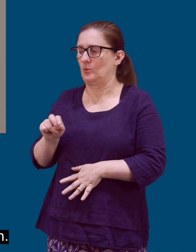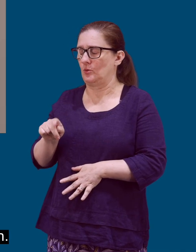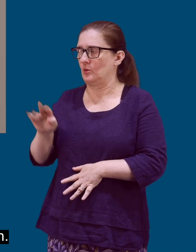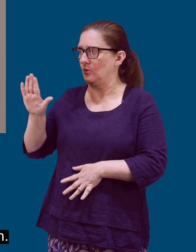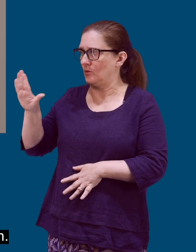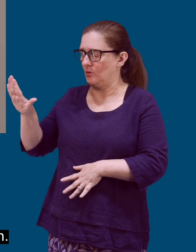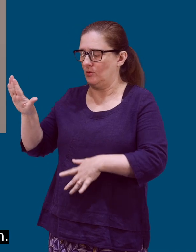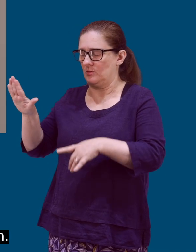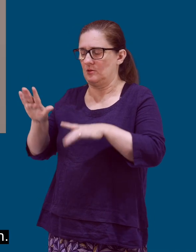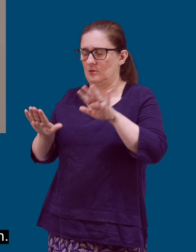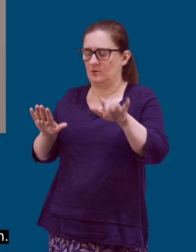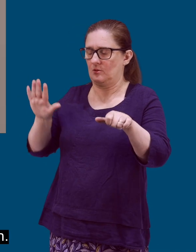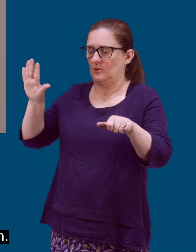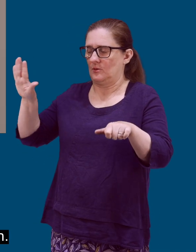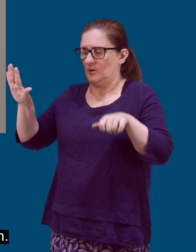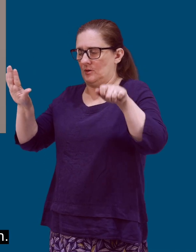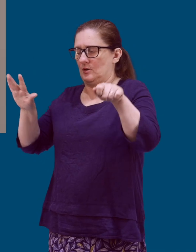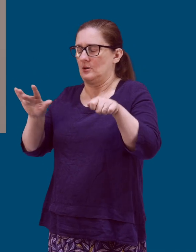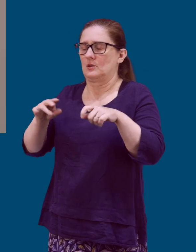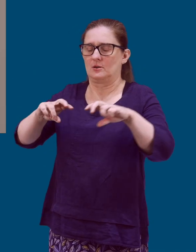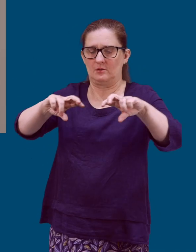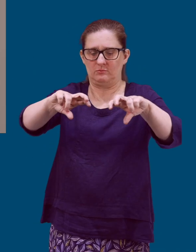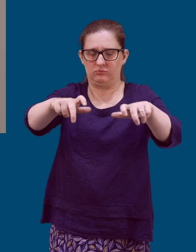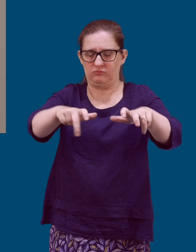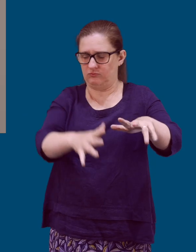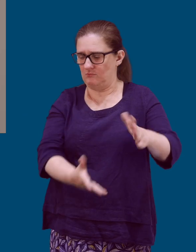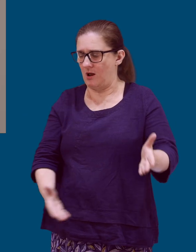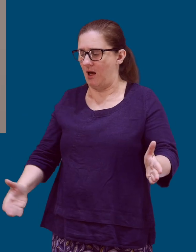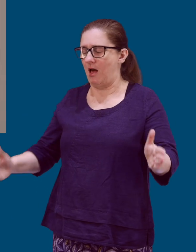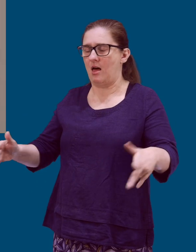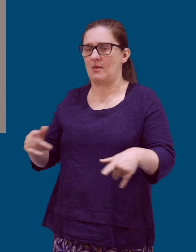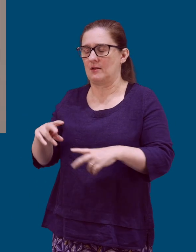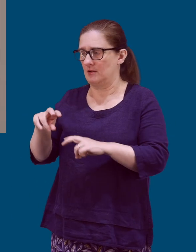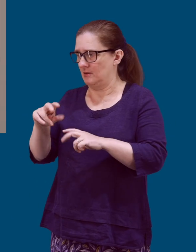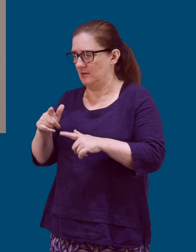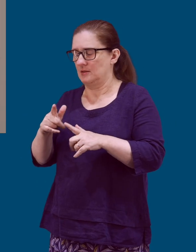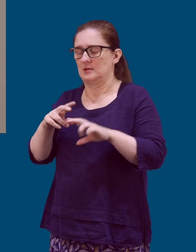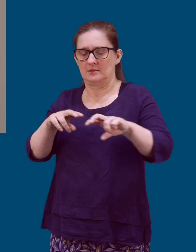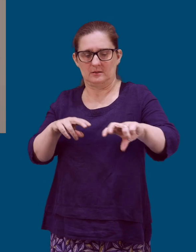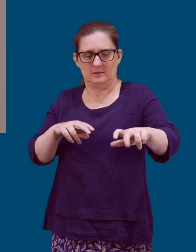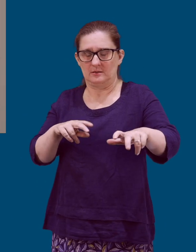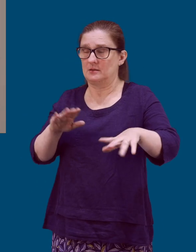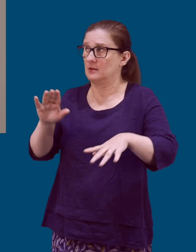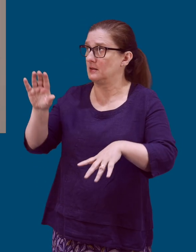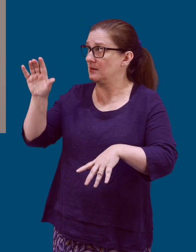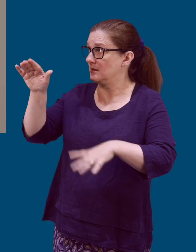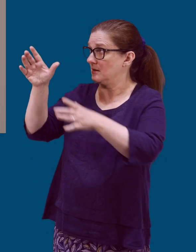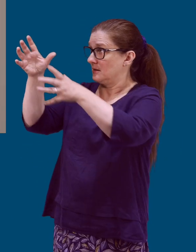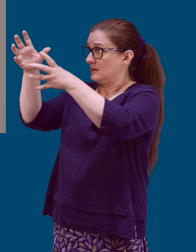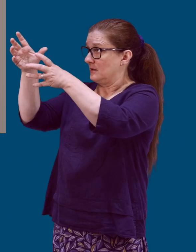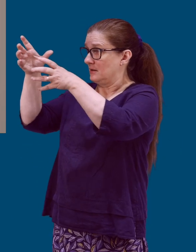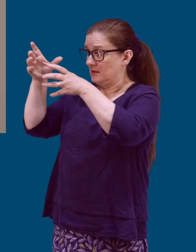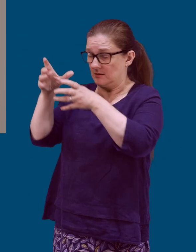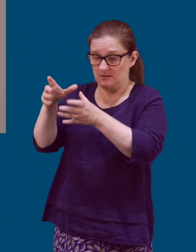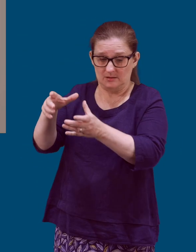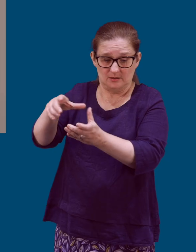on wall. Go to bathroom, run bath, lean on wall and turn tap on. Go to shelf and reach up slowly, pick up bath salts, put